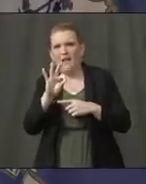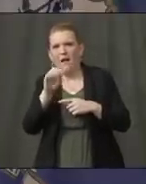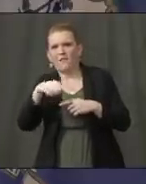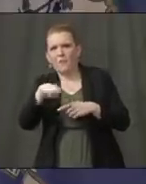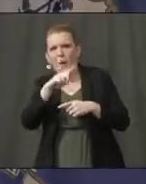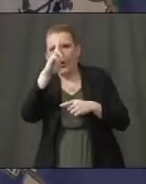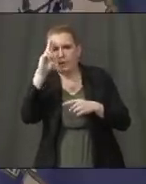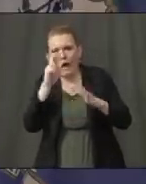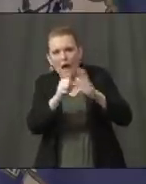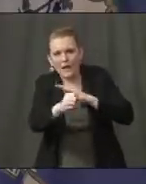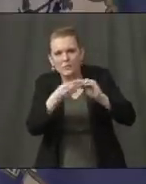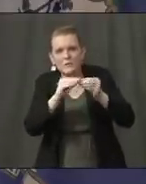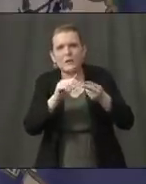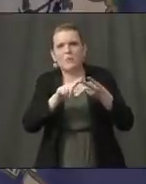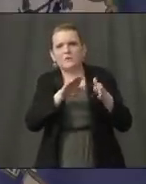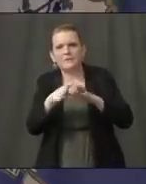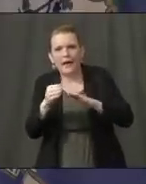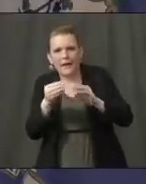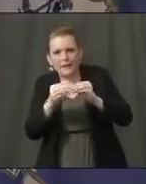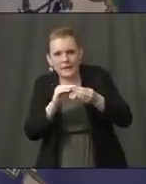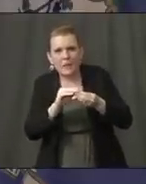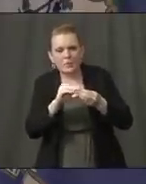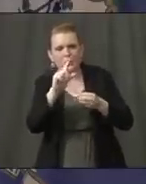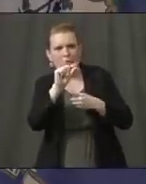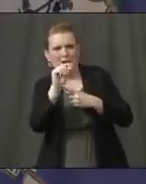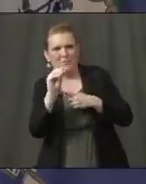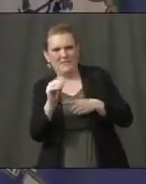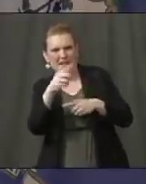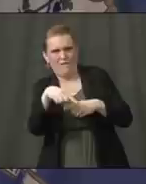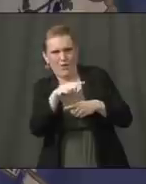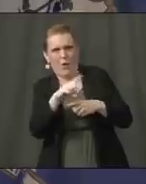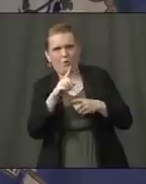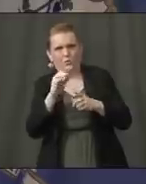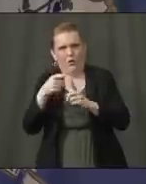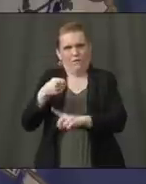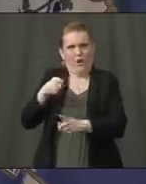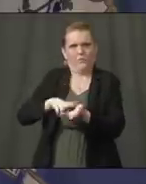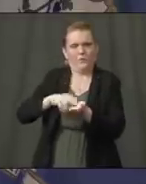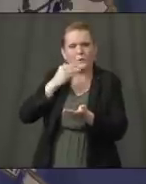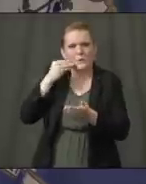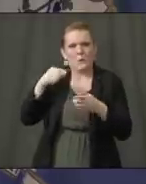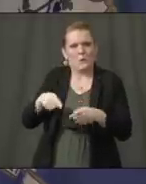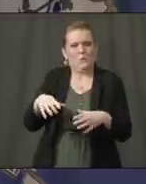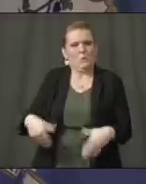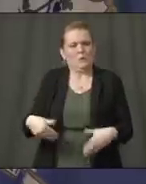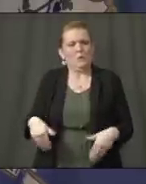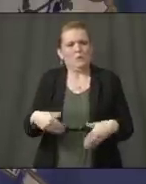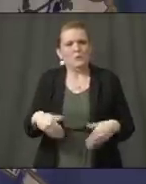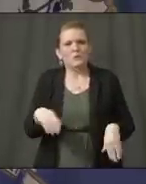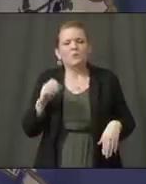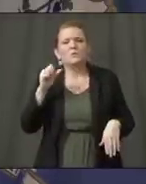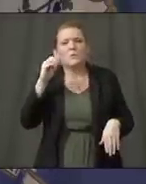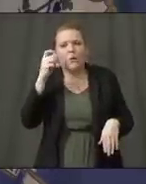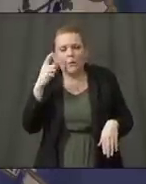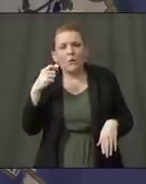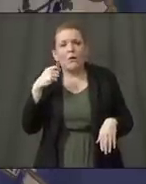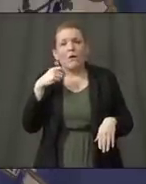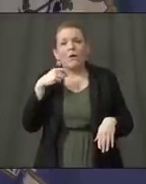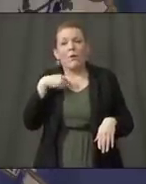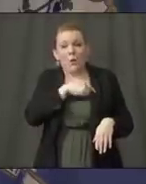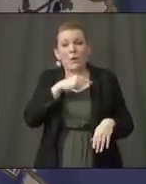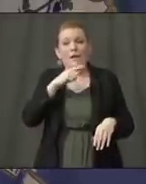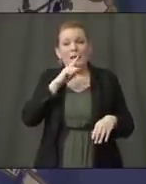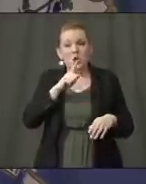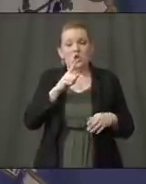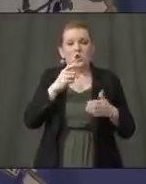around the country right now. We're all moving in the sense that we fortunately have more extra capacity than some of the other